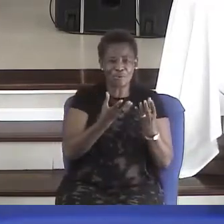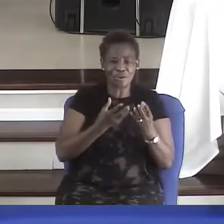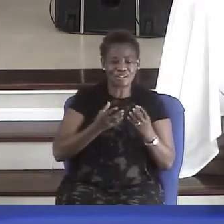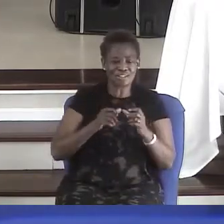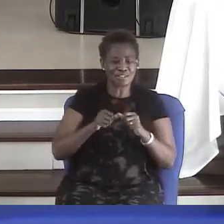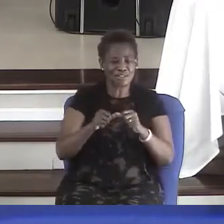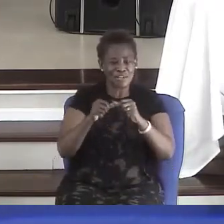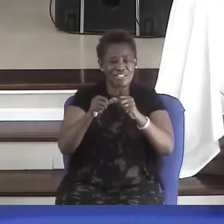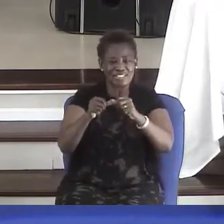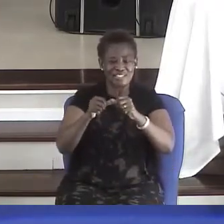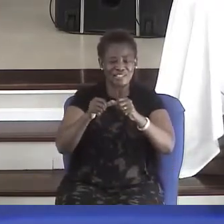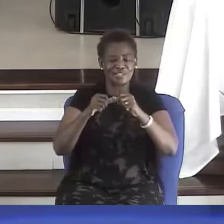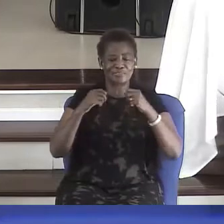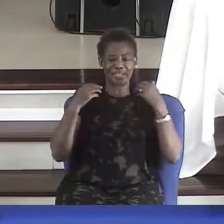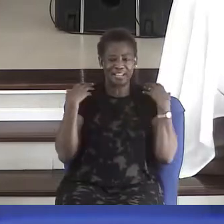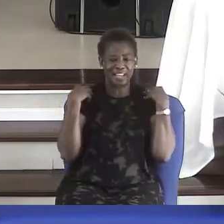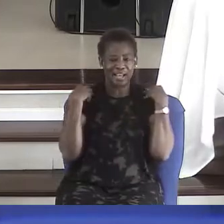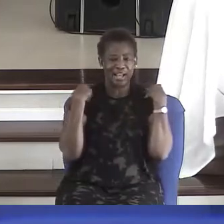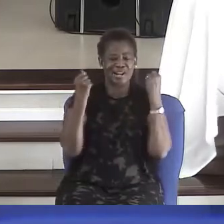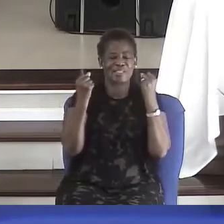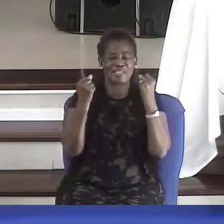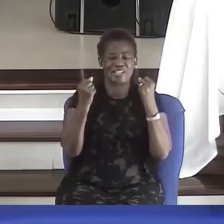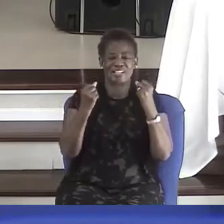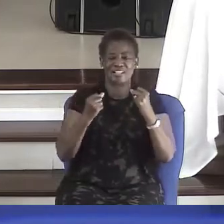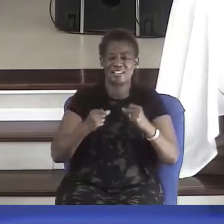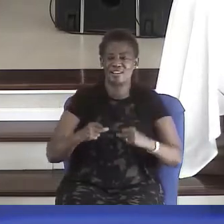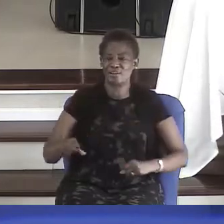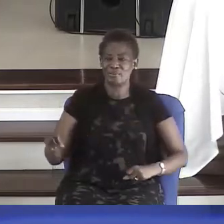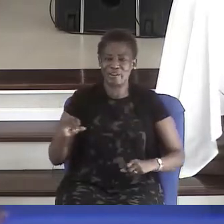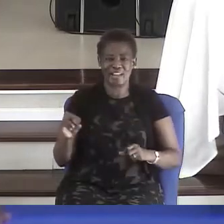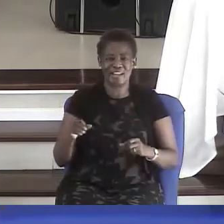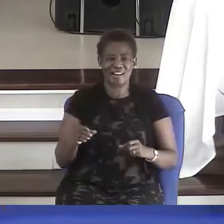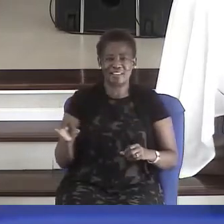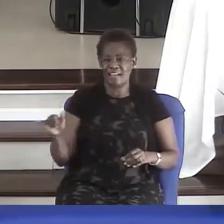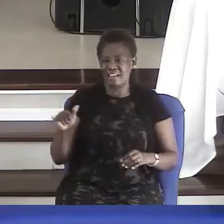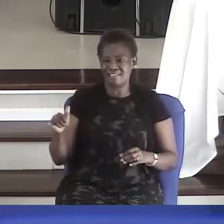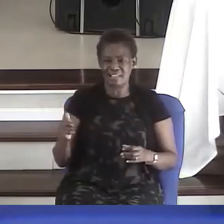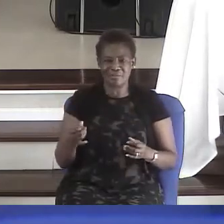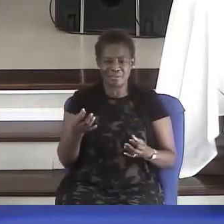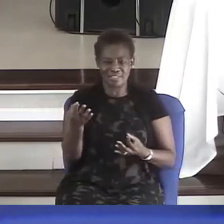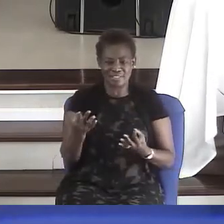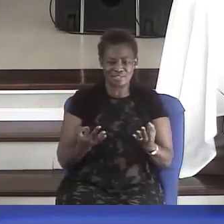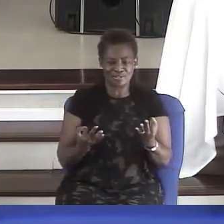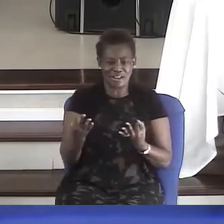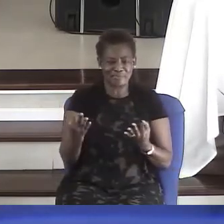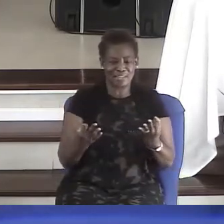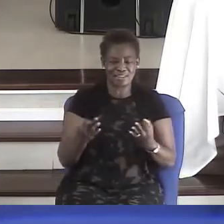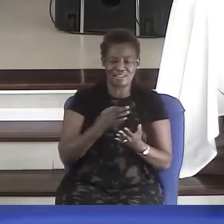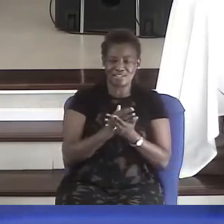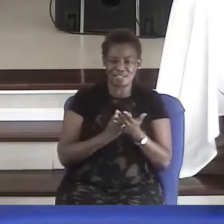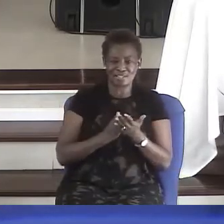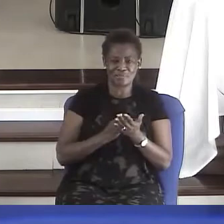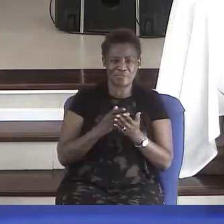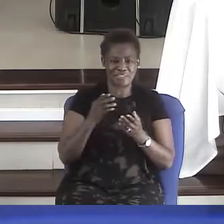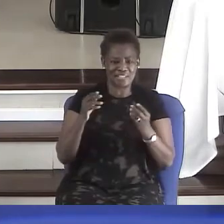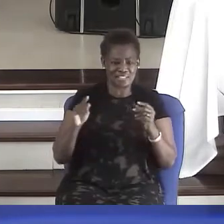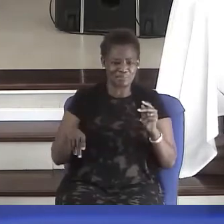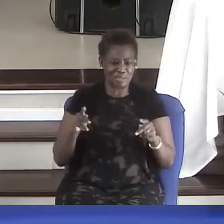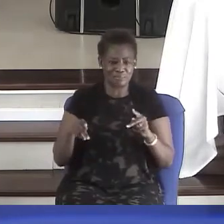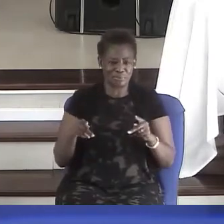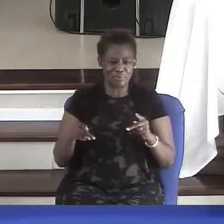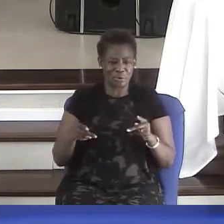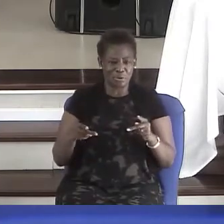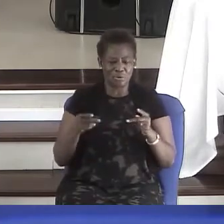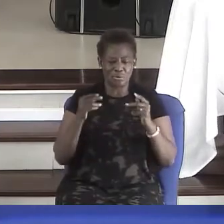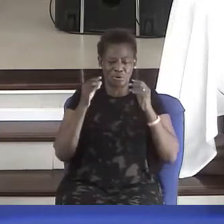Well, Isaiah was kind of describing some of these people who were fat. It means they were heavy and dull